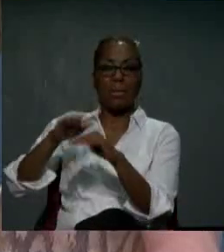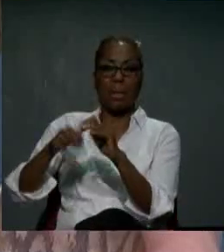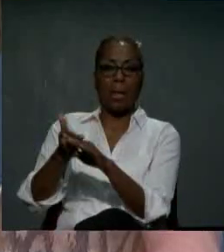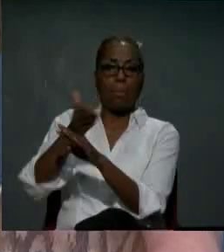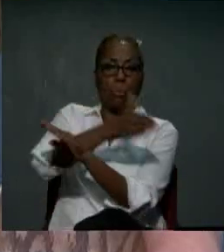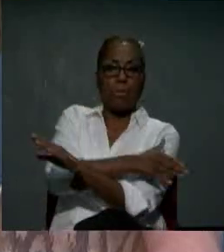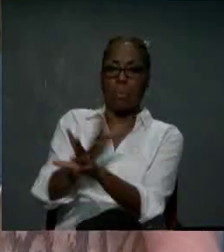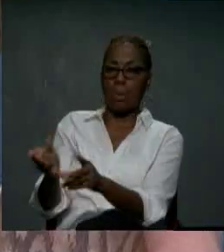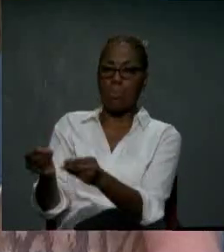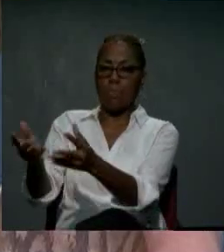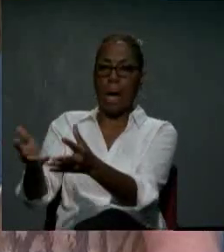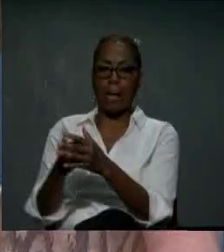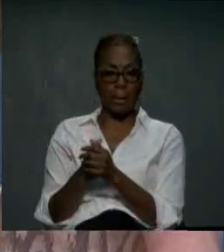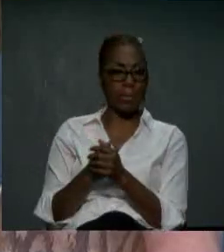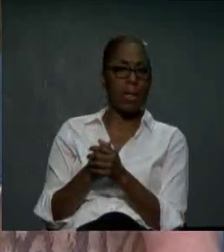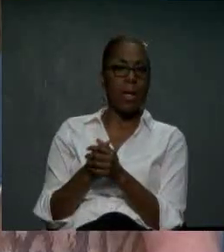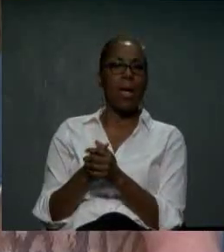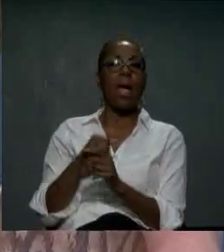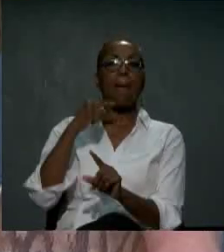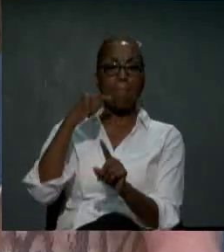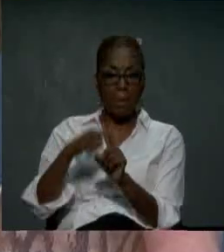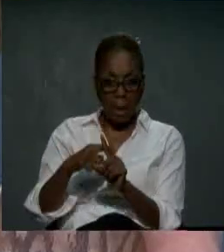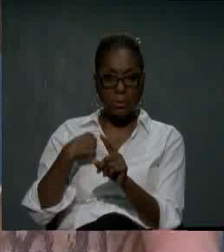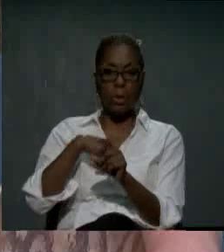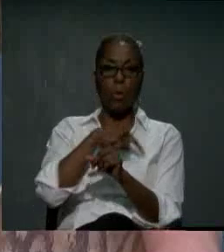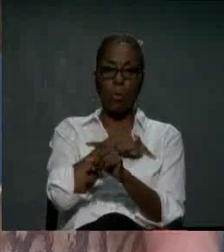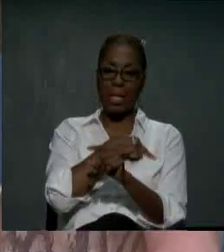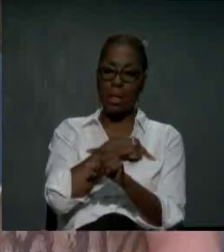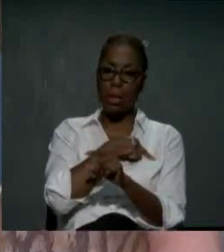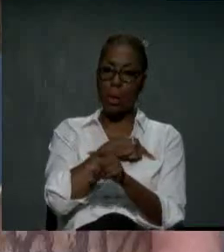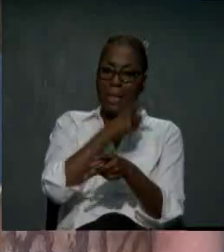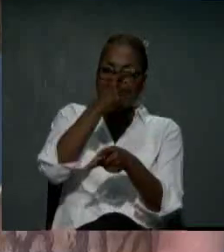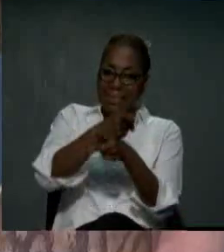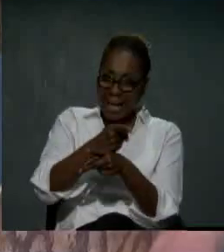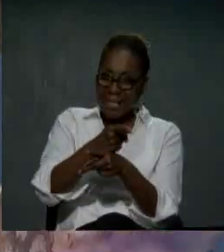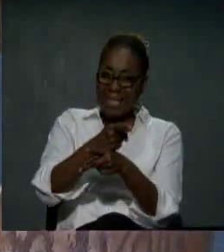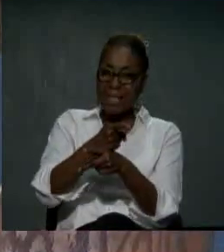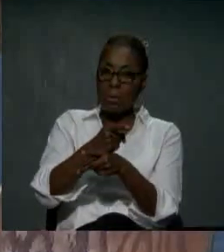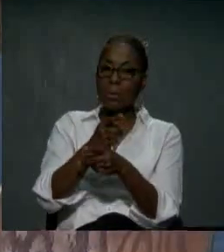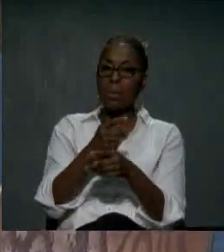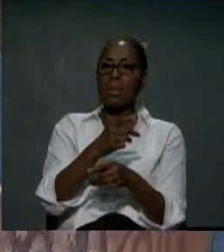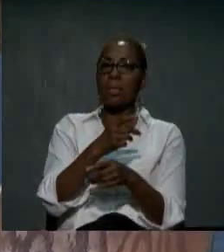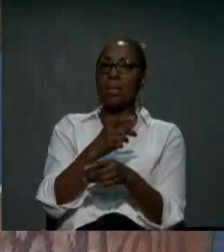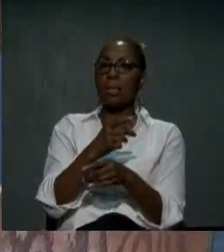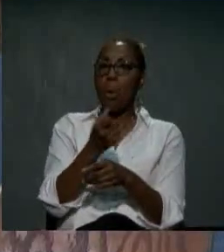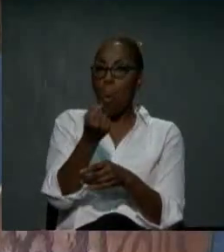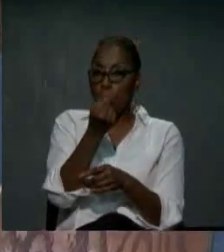was provided, and we're detaining, and we're only